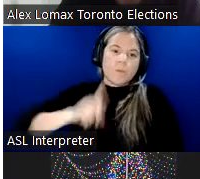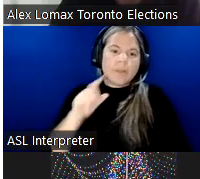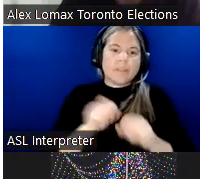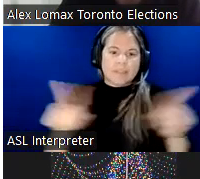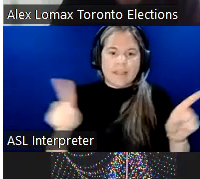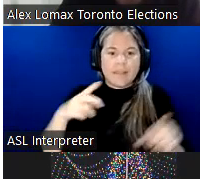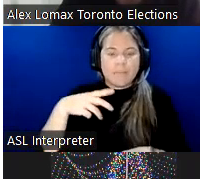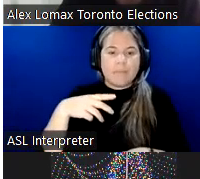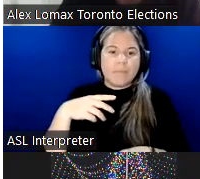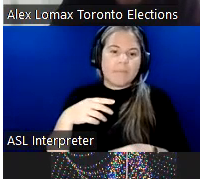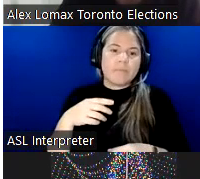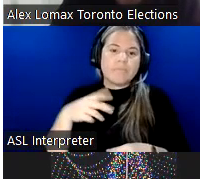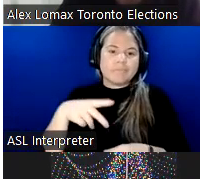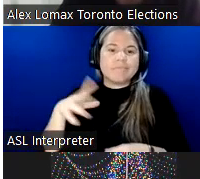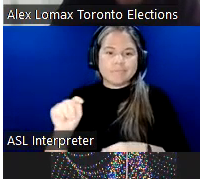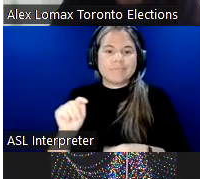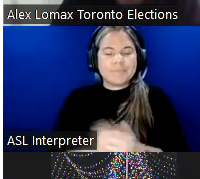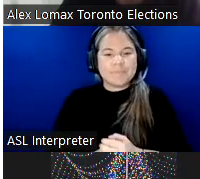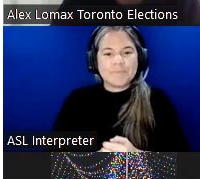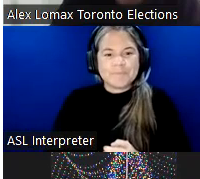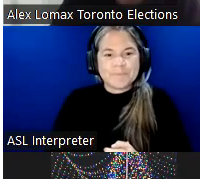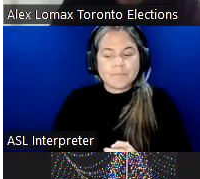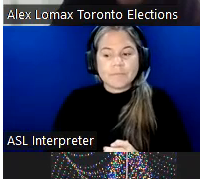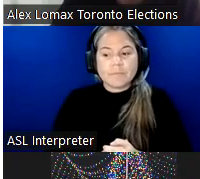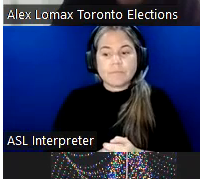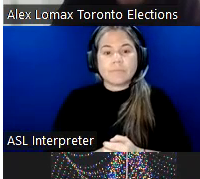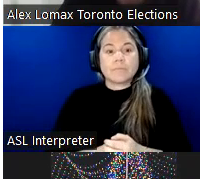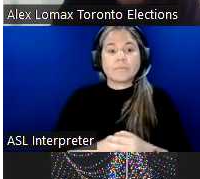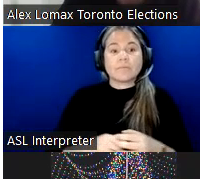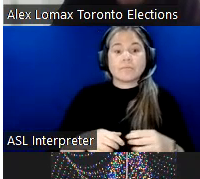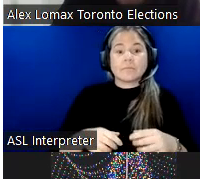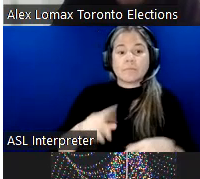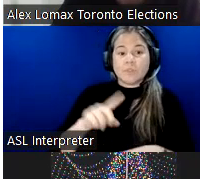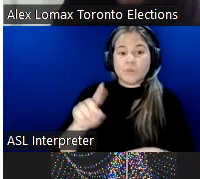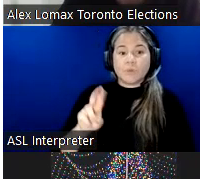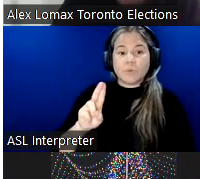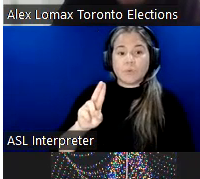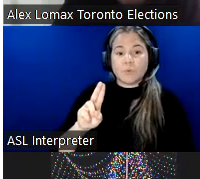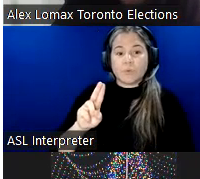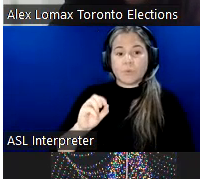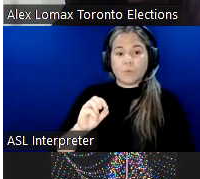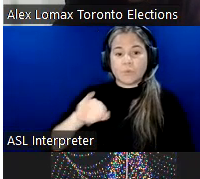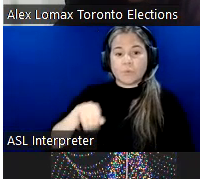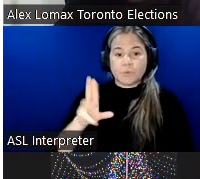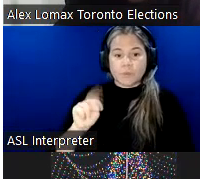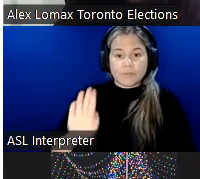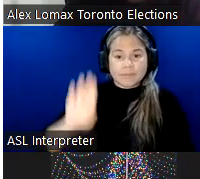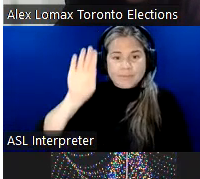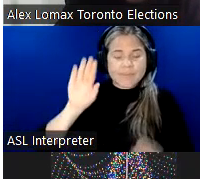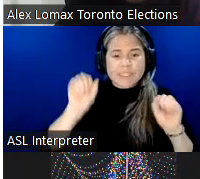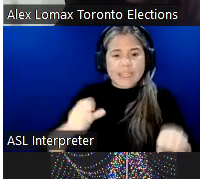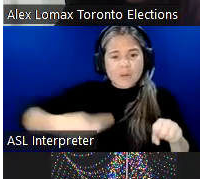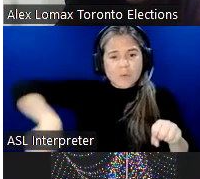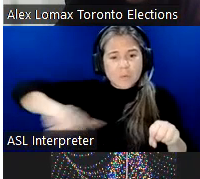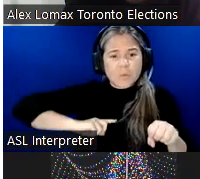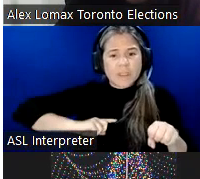with everybody that attends. Thank you. And this presentation, can we add it? Can we write